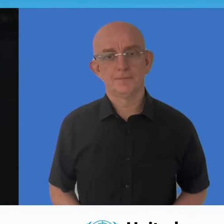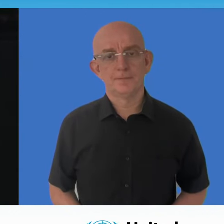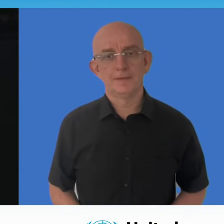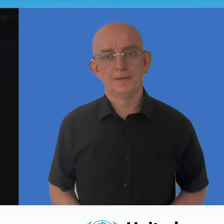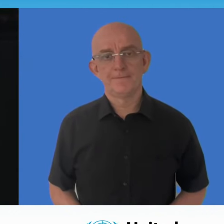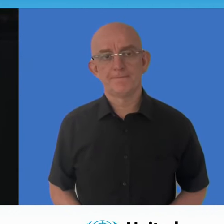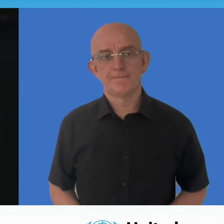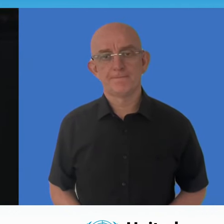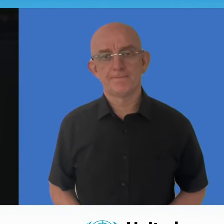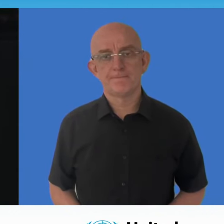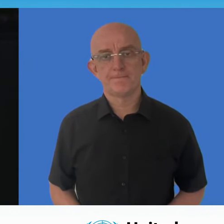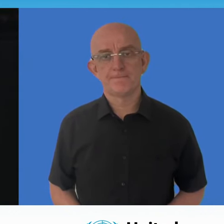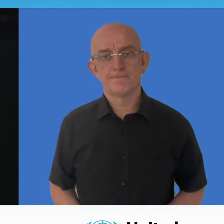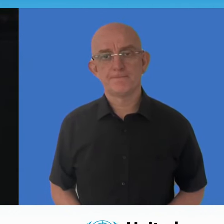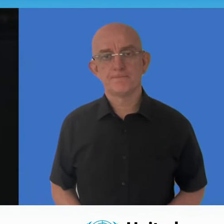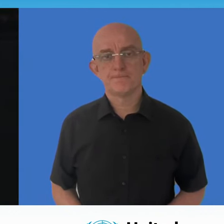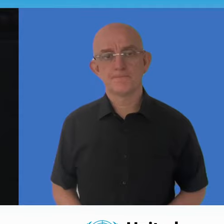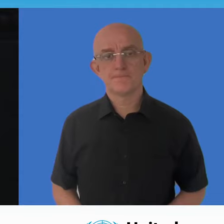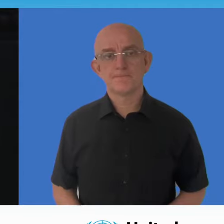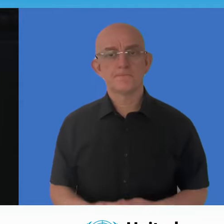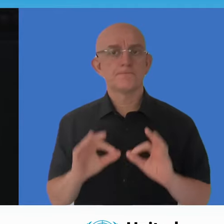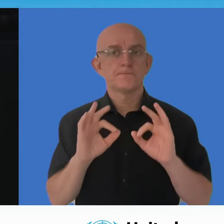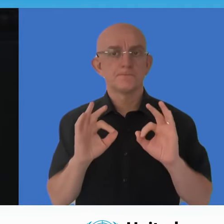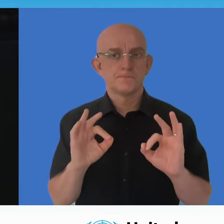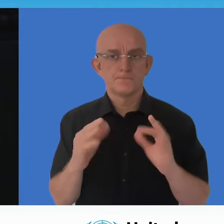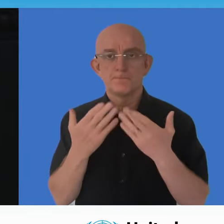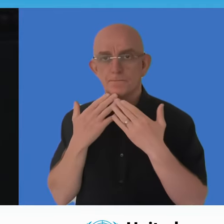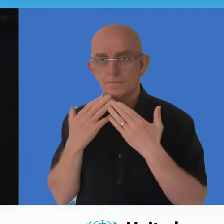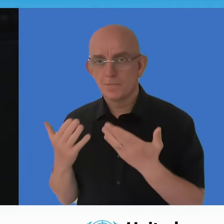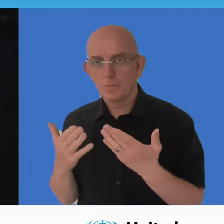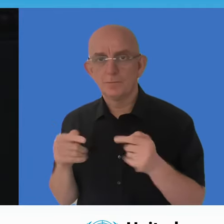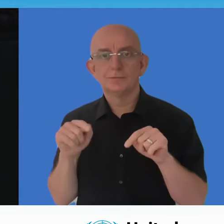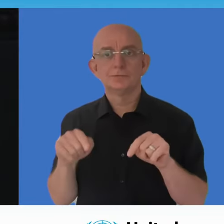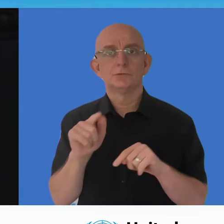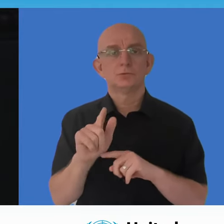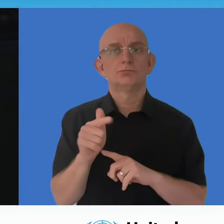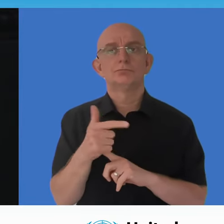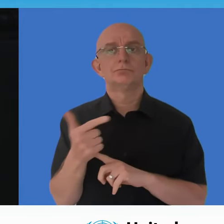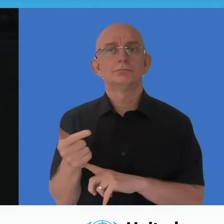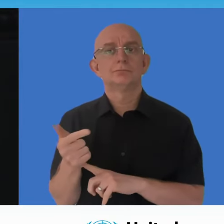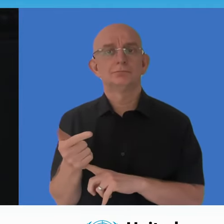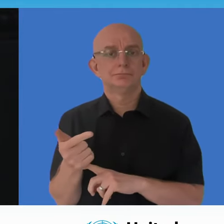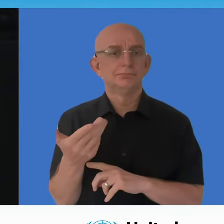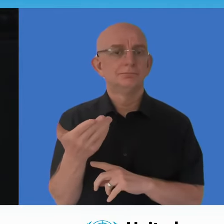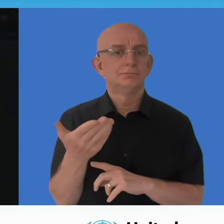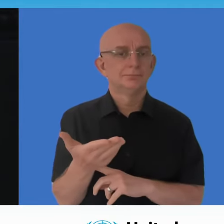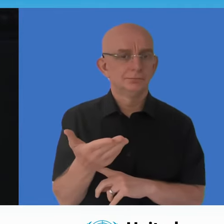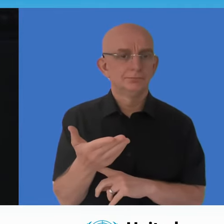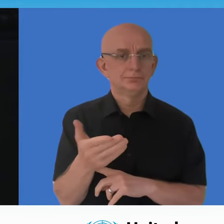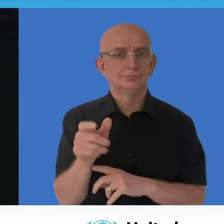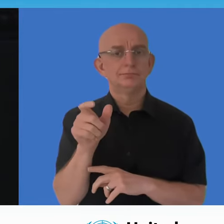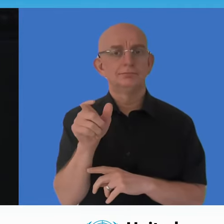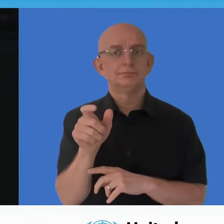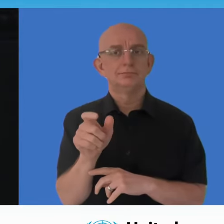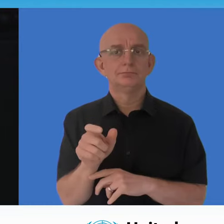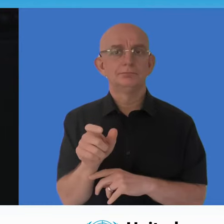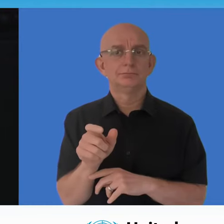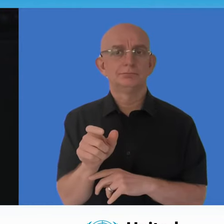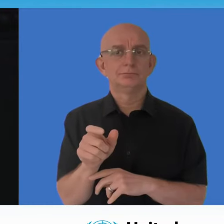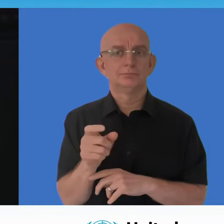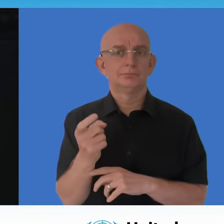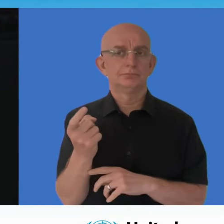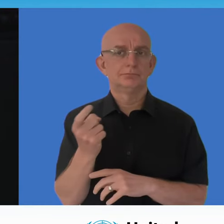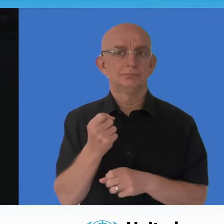Thank you. Now let's invite Sarah Al-Mashihadi, representative from Yemen.